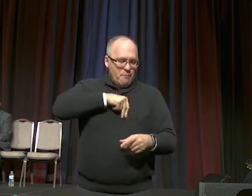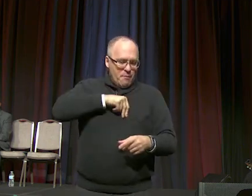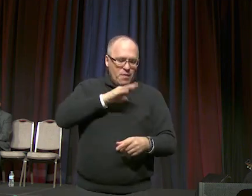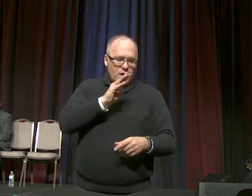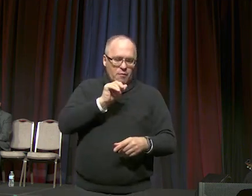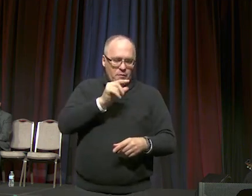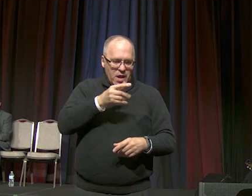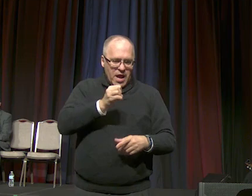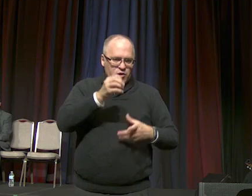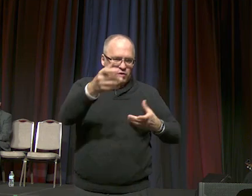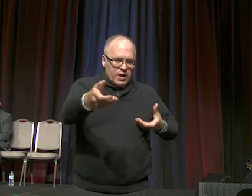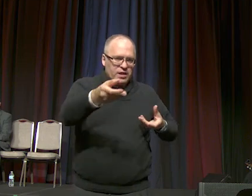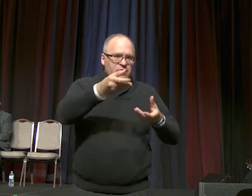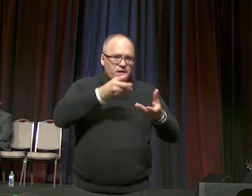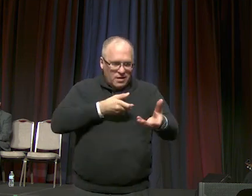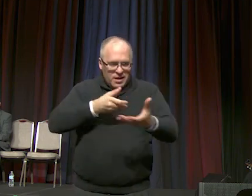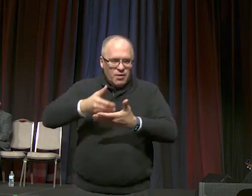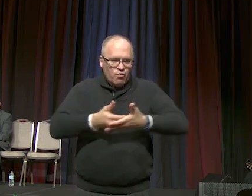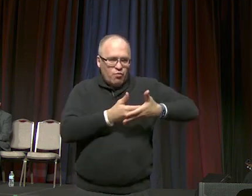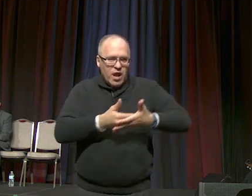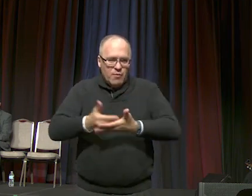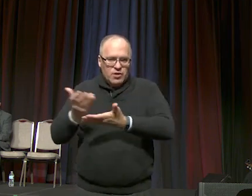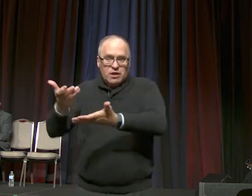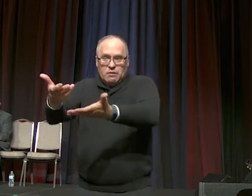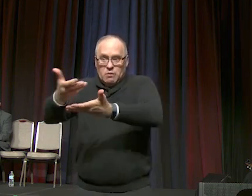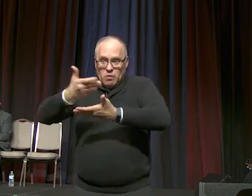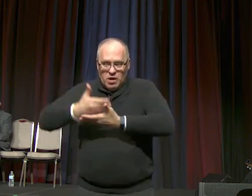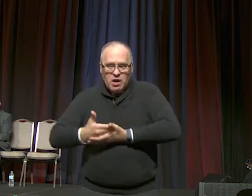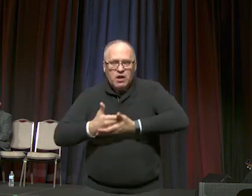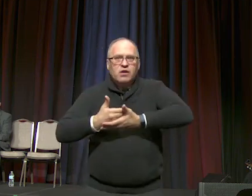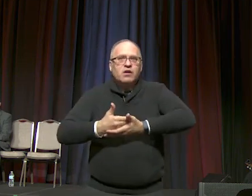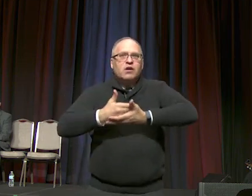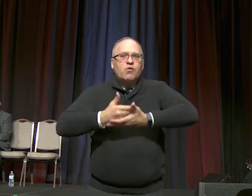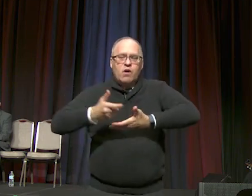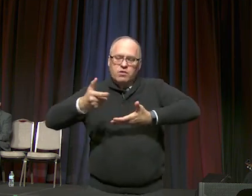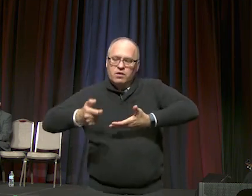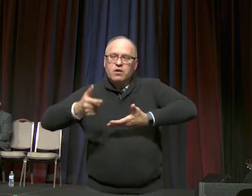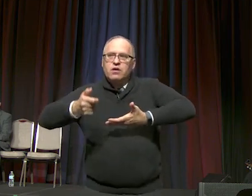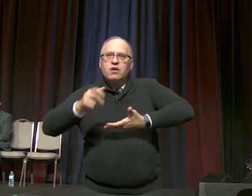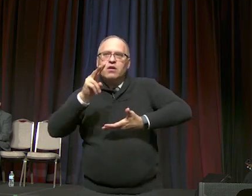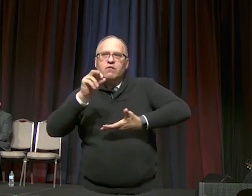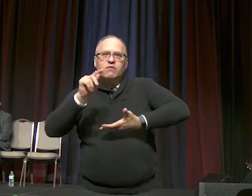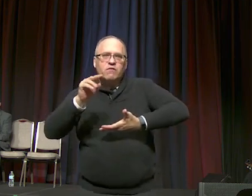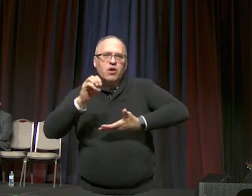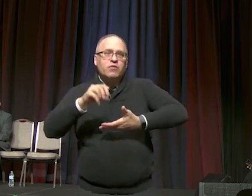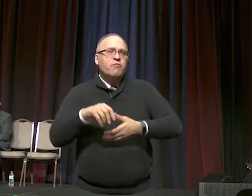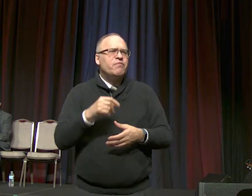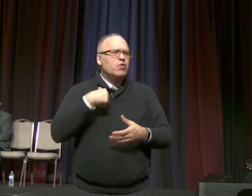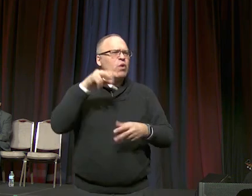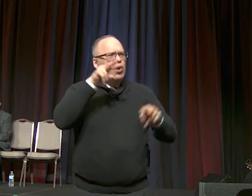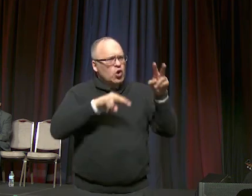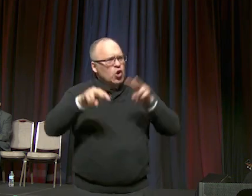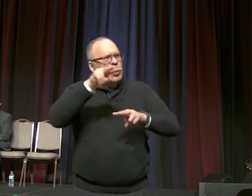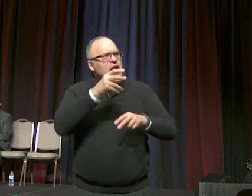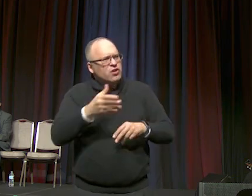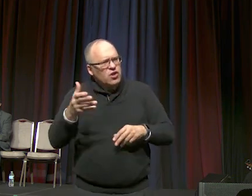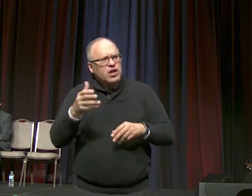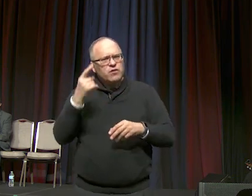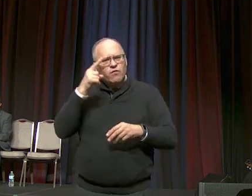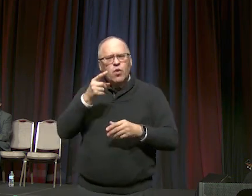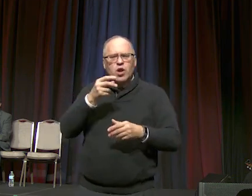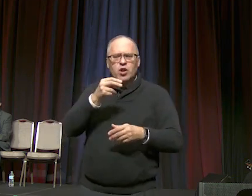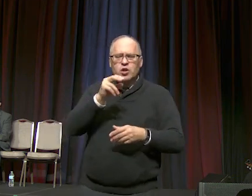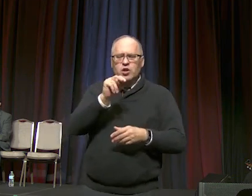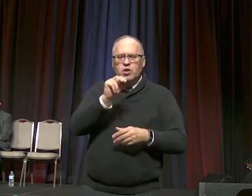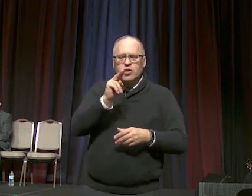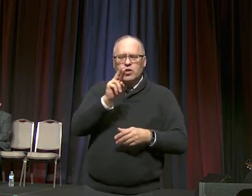bring the child to the floor. So there's several things that we're looking at and on the floor as well to take care of the nursing moms as